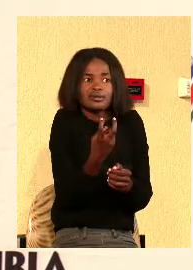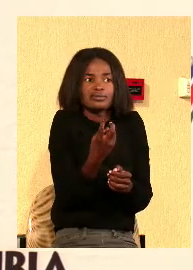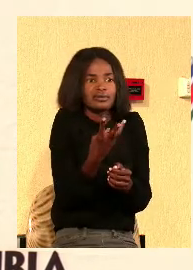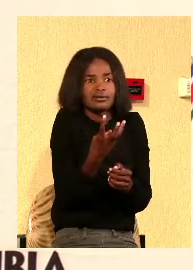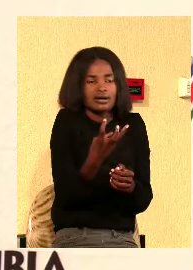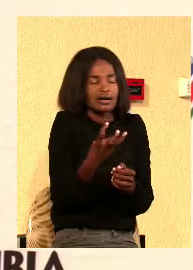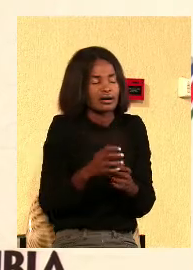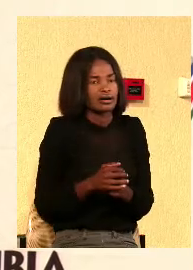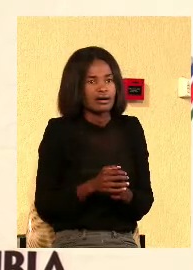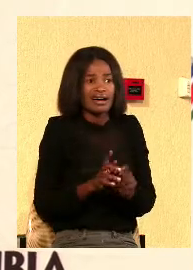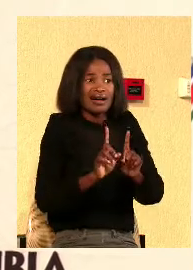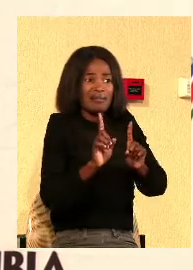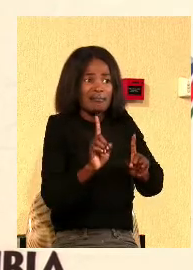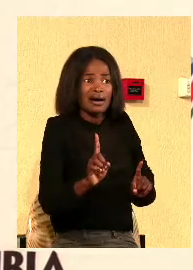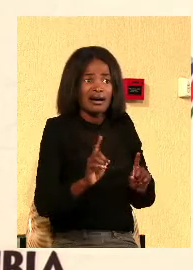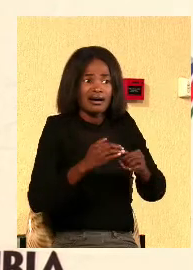of course. But